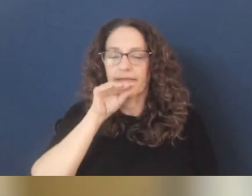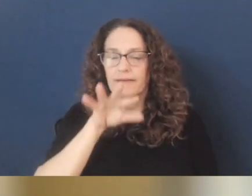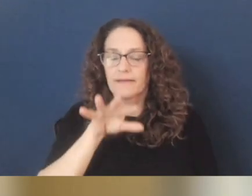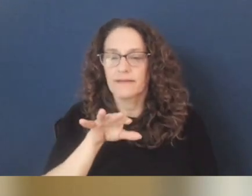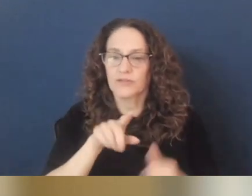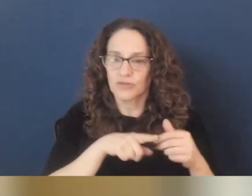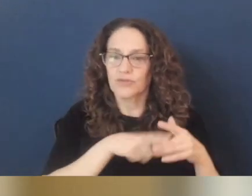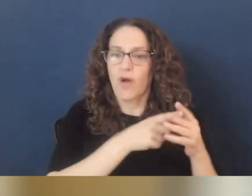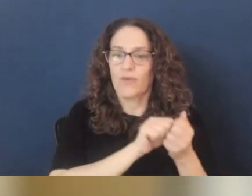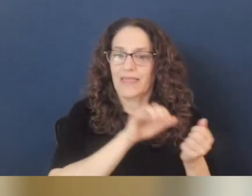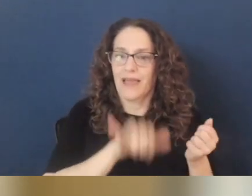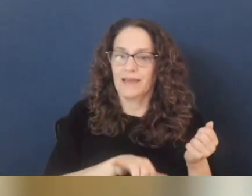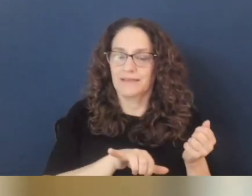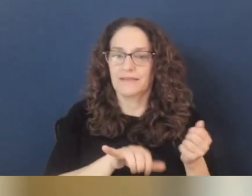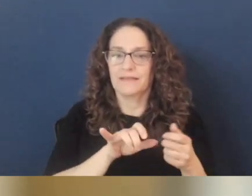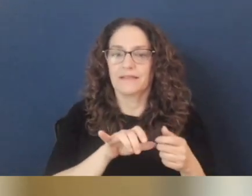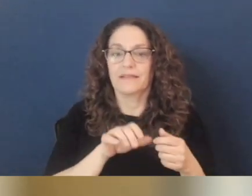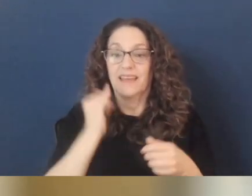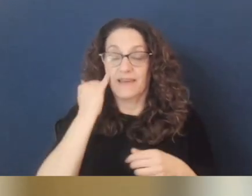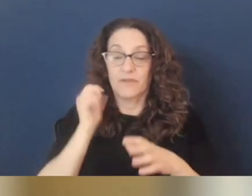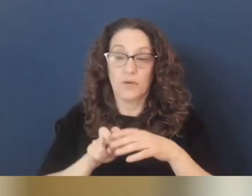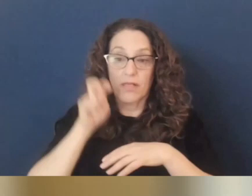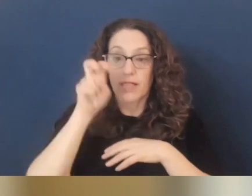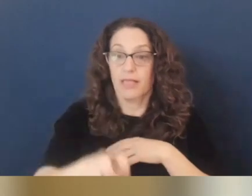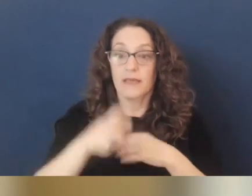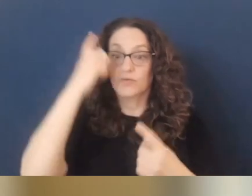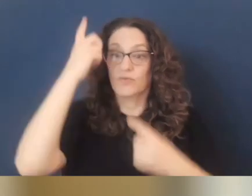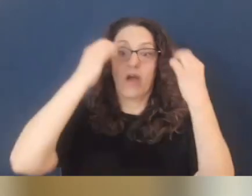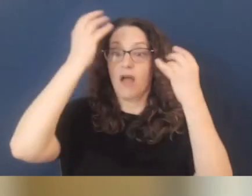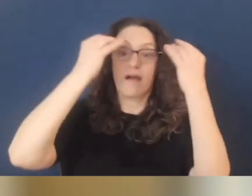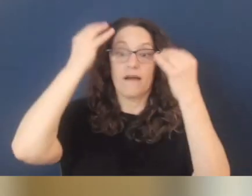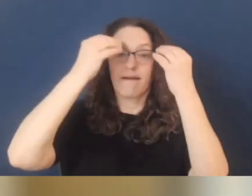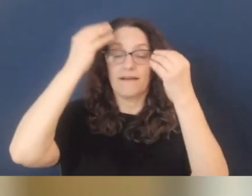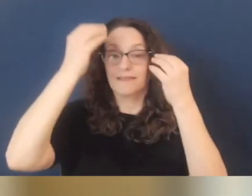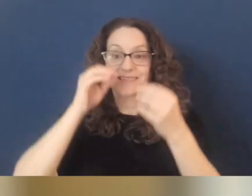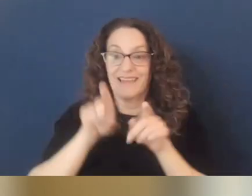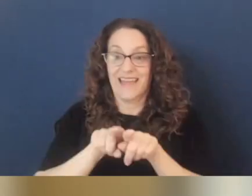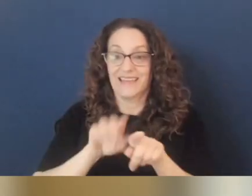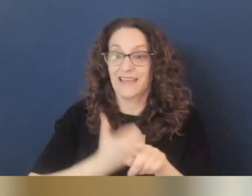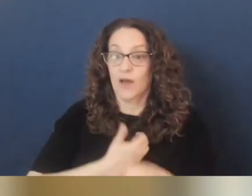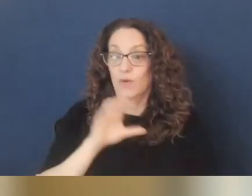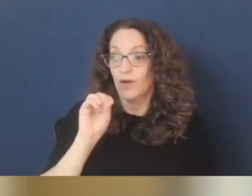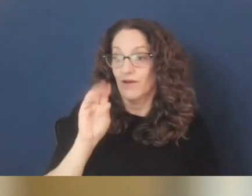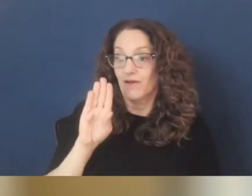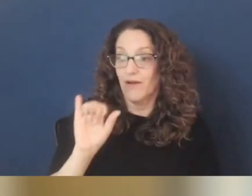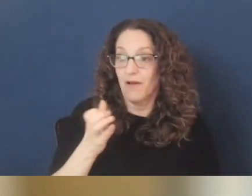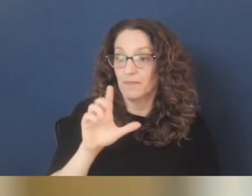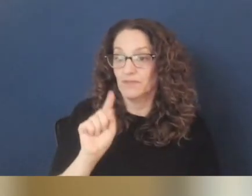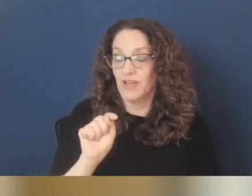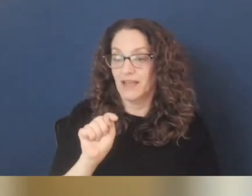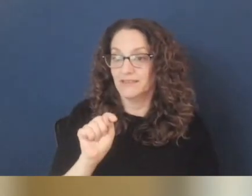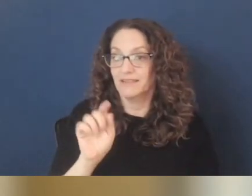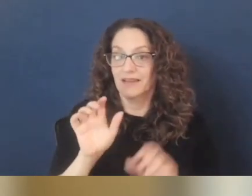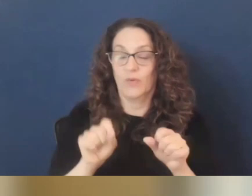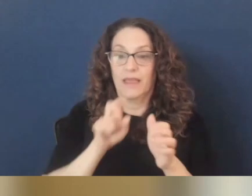If we jump right into thoughts too quickly as our object, we might get seduced into their content.